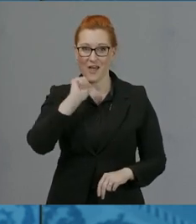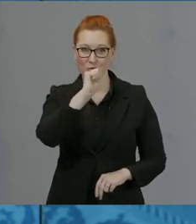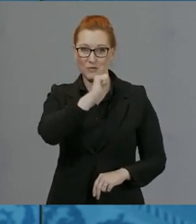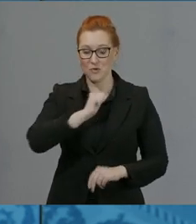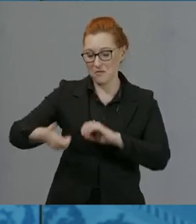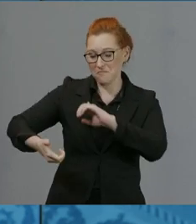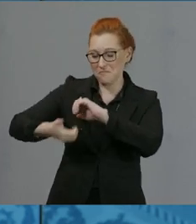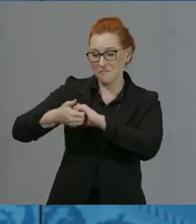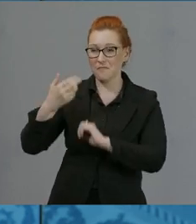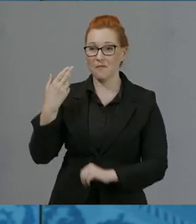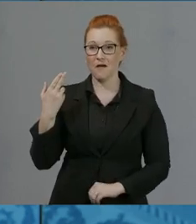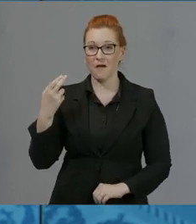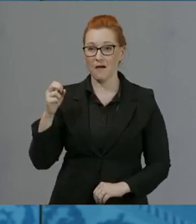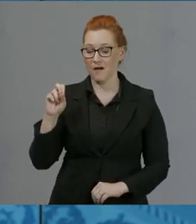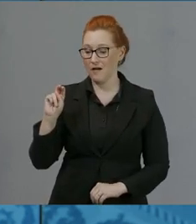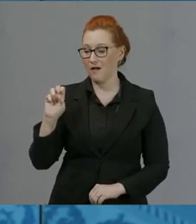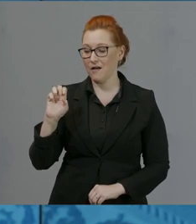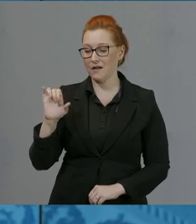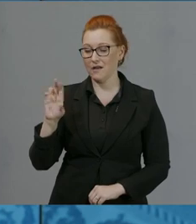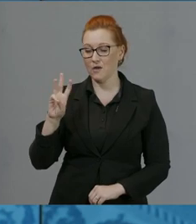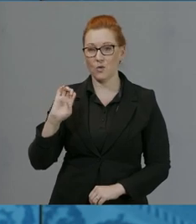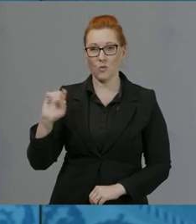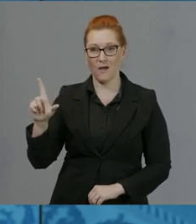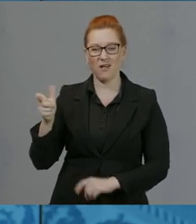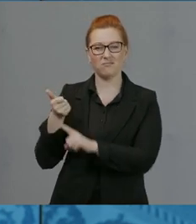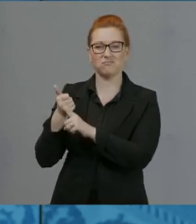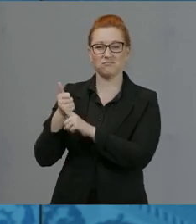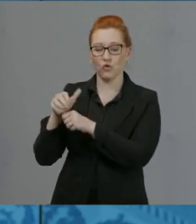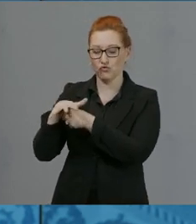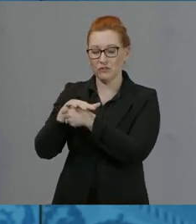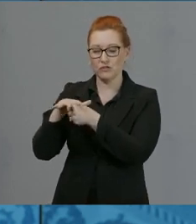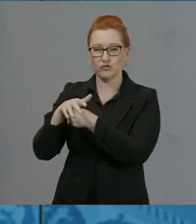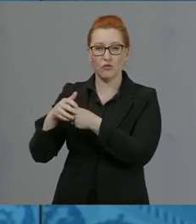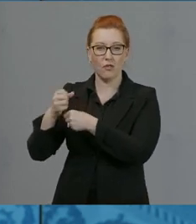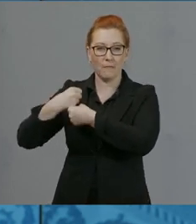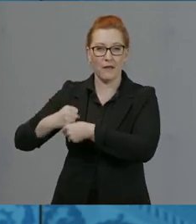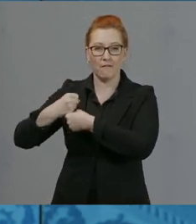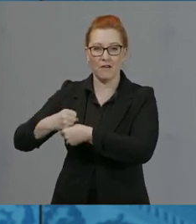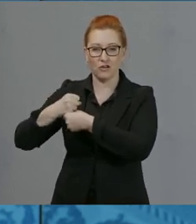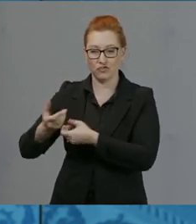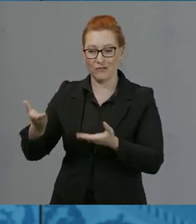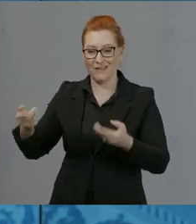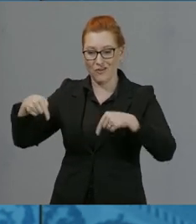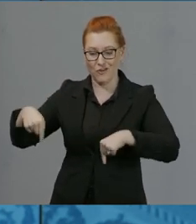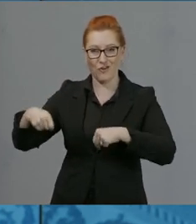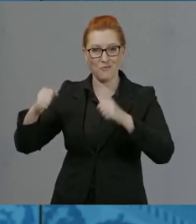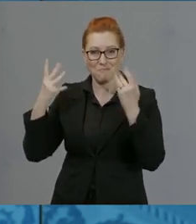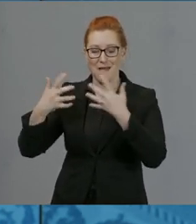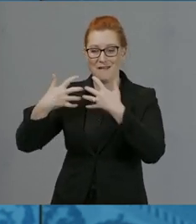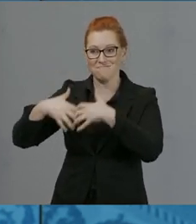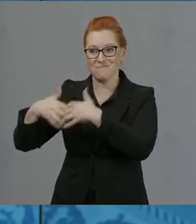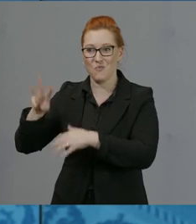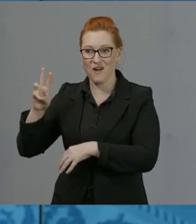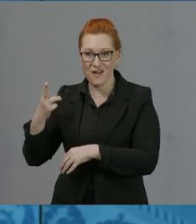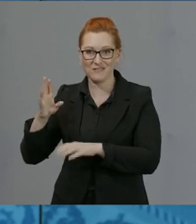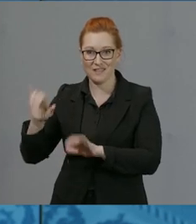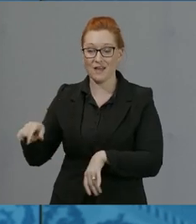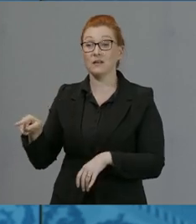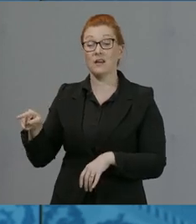Honeywell, who of course has its regional manufacturing here for the Western United States. They've changed